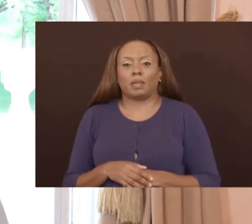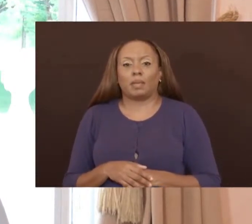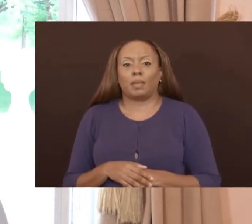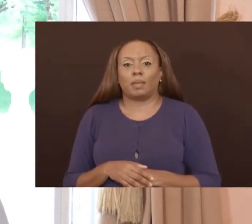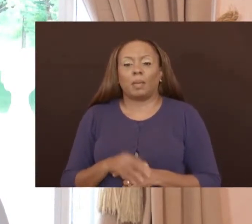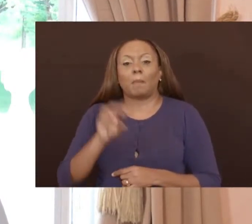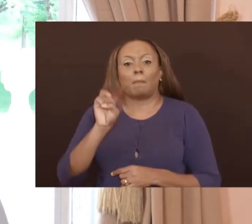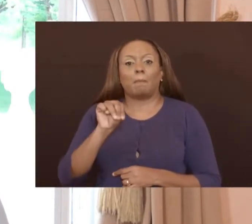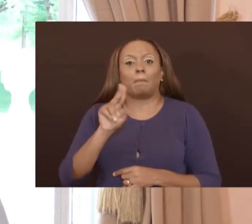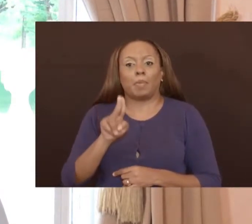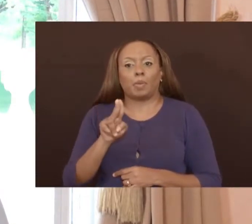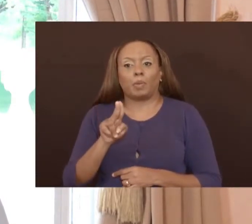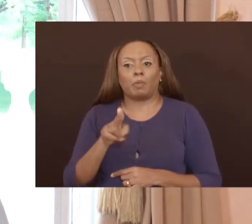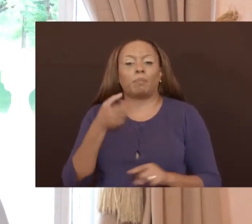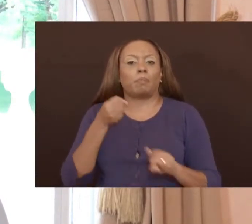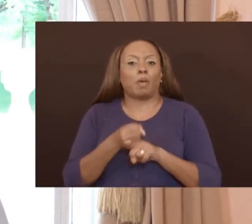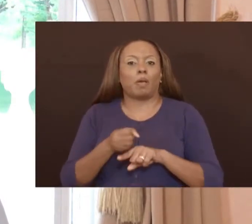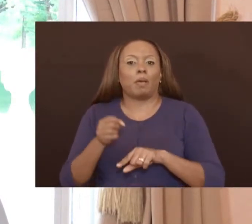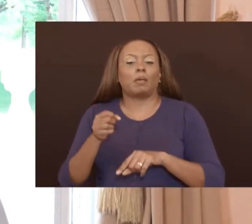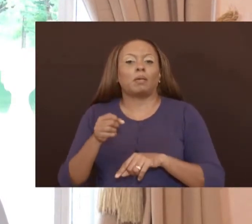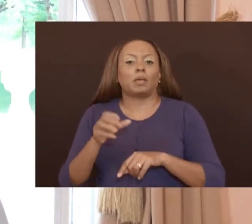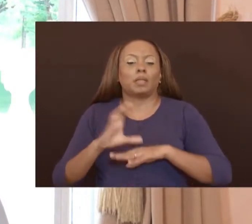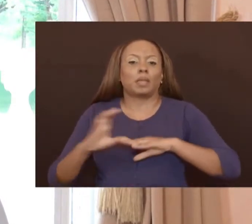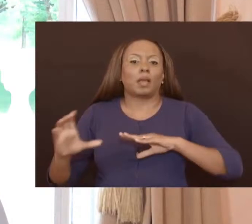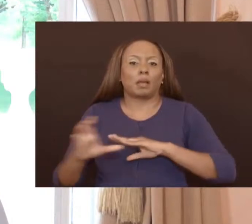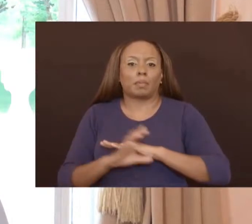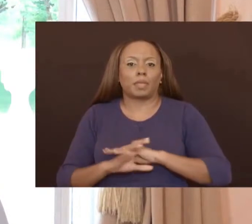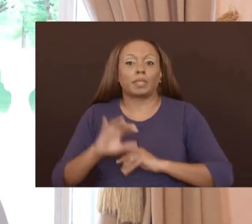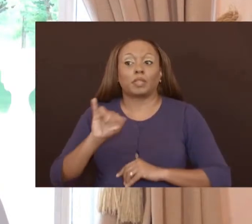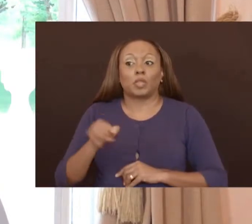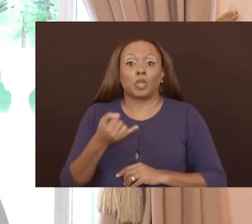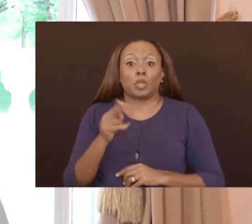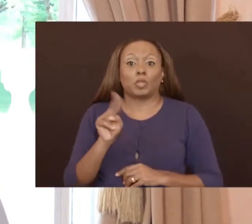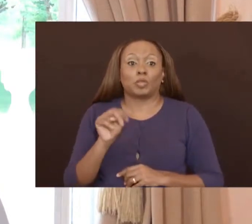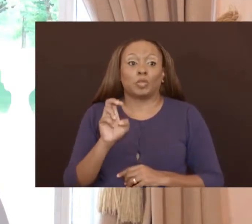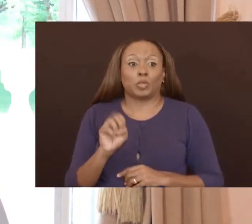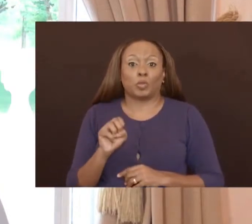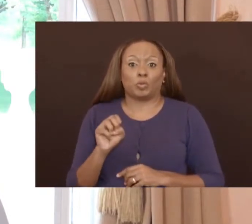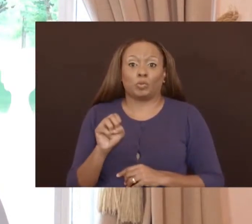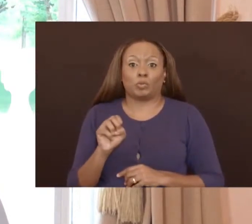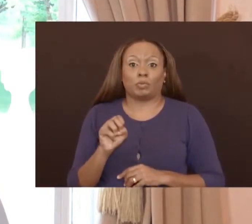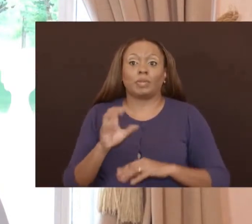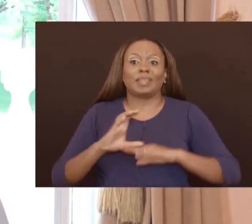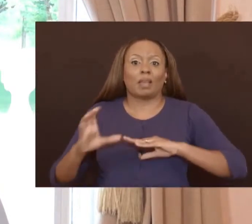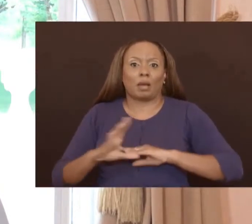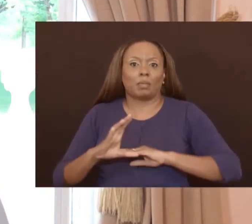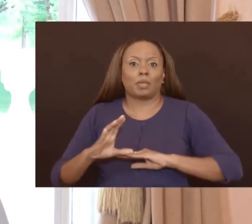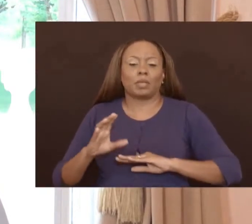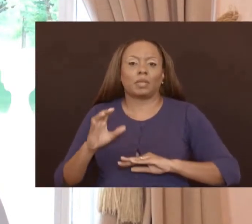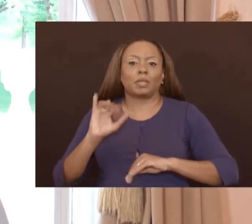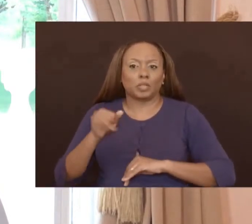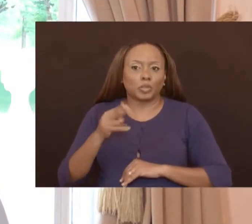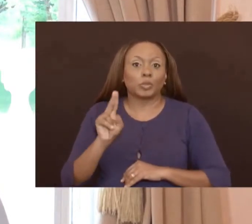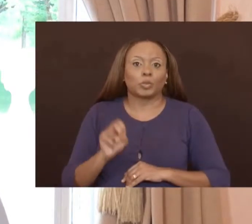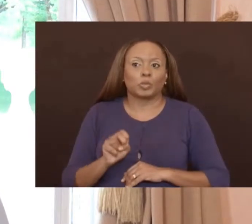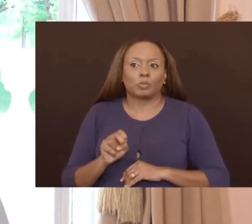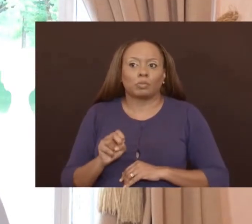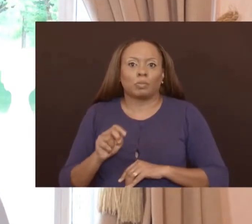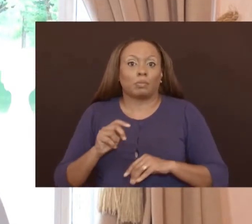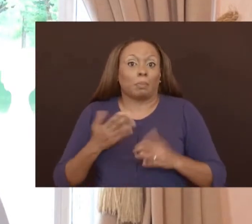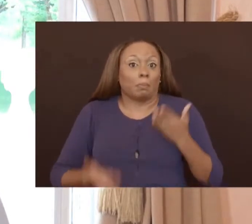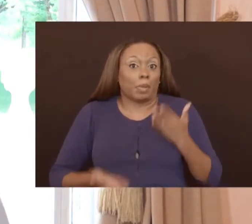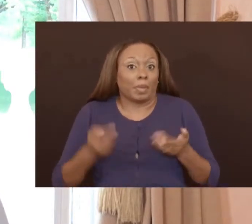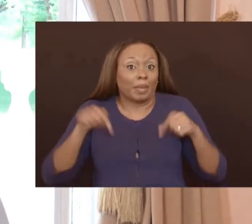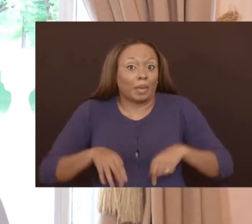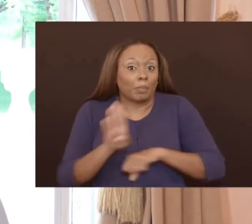and we may well have it in Barbados. We just don't have the confirmation yet. So I want Jeffrey's answer to be contextualized,